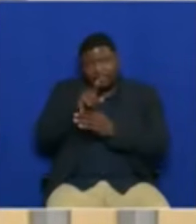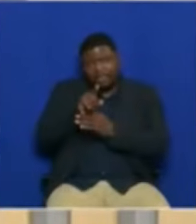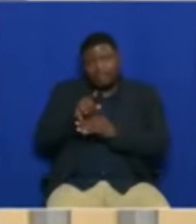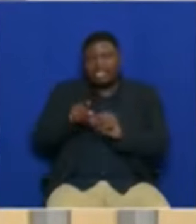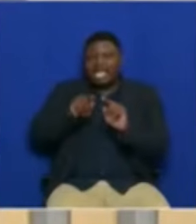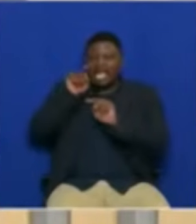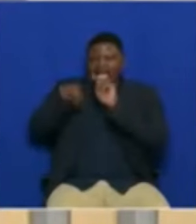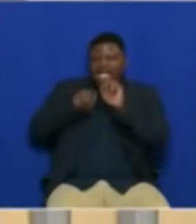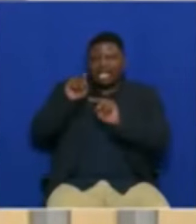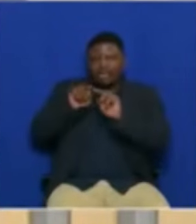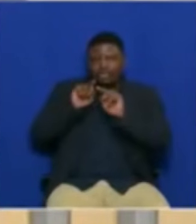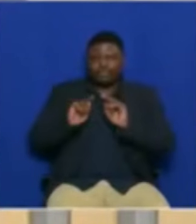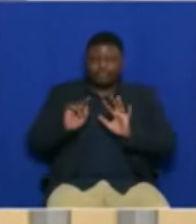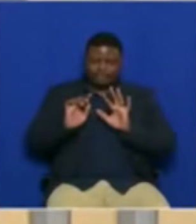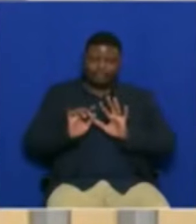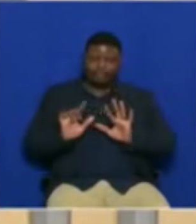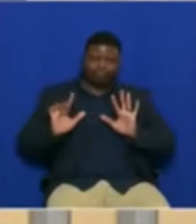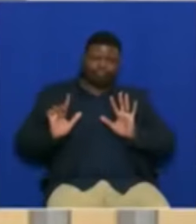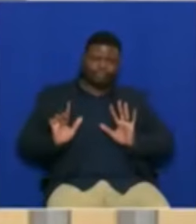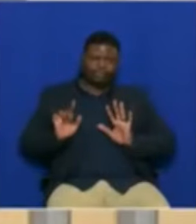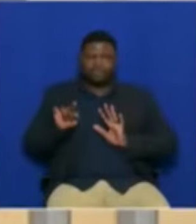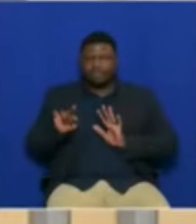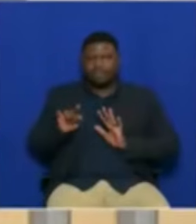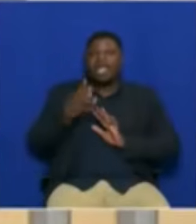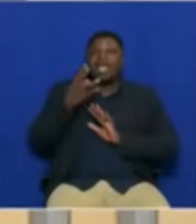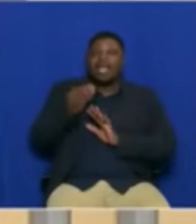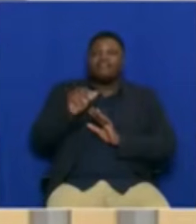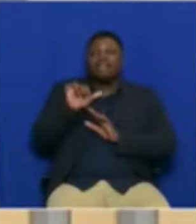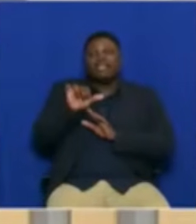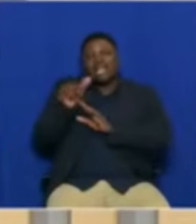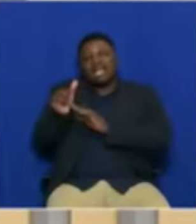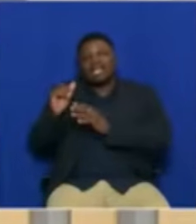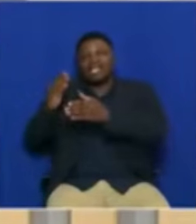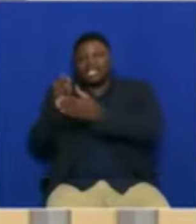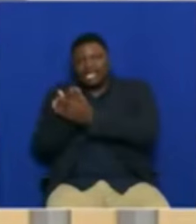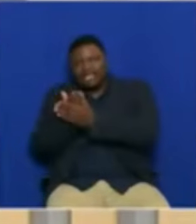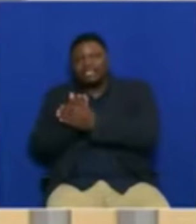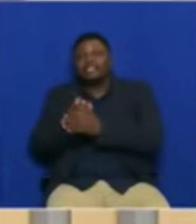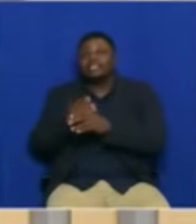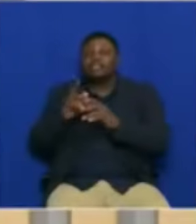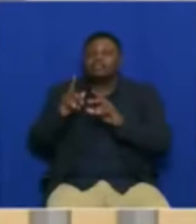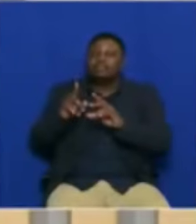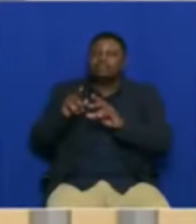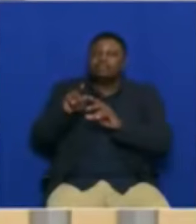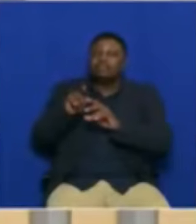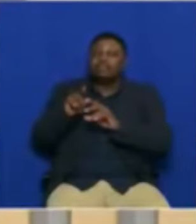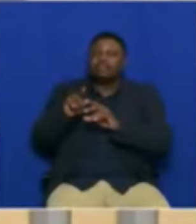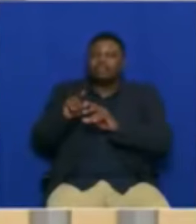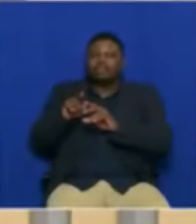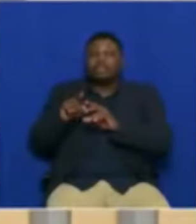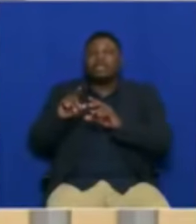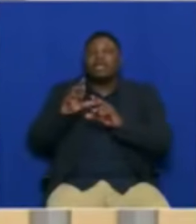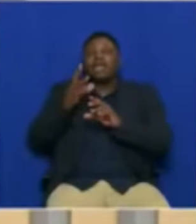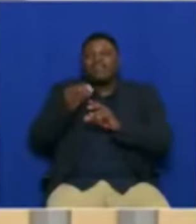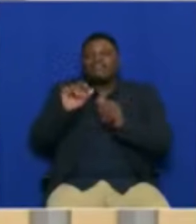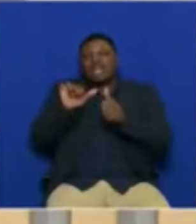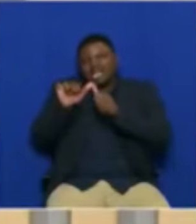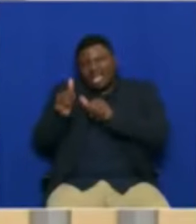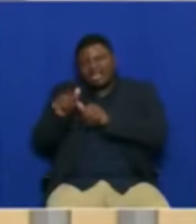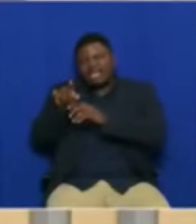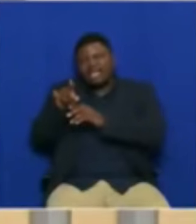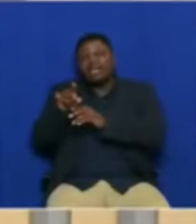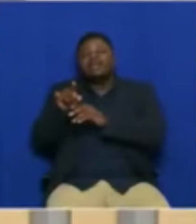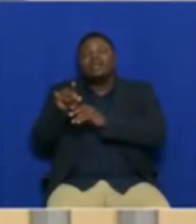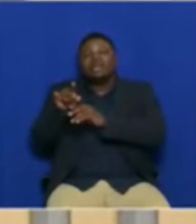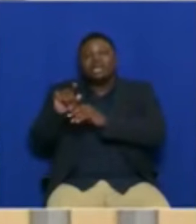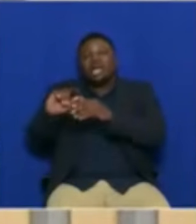that we are investigating. Yes. And during that process of not just the Mokwele case, but the other cases that